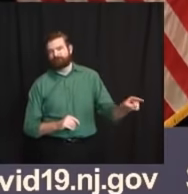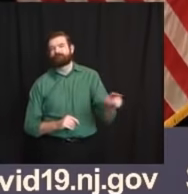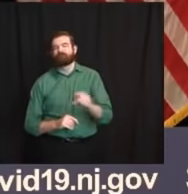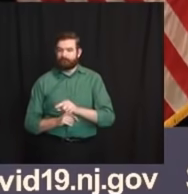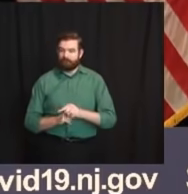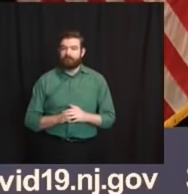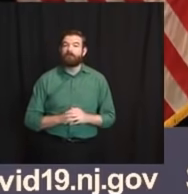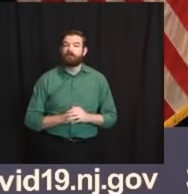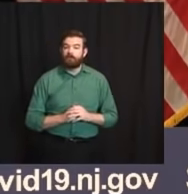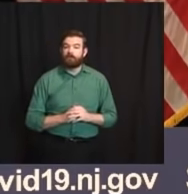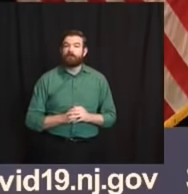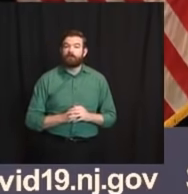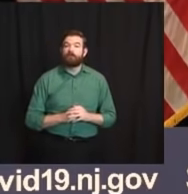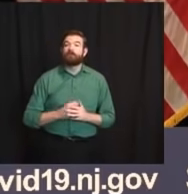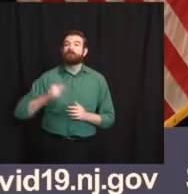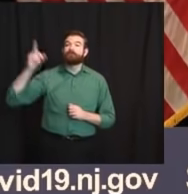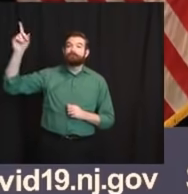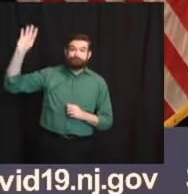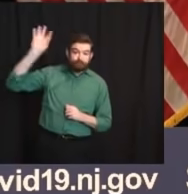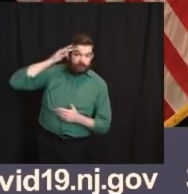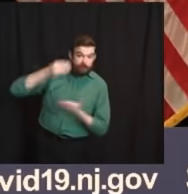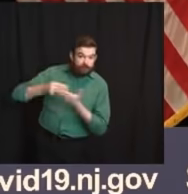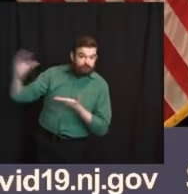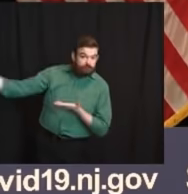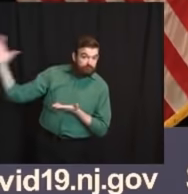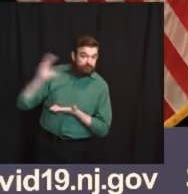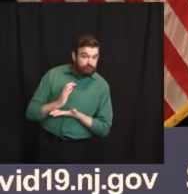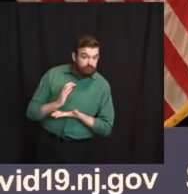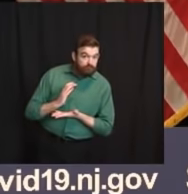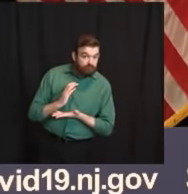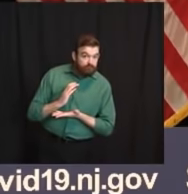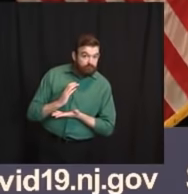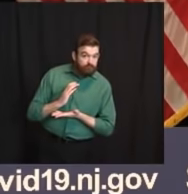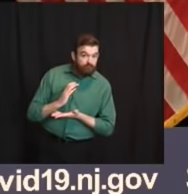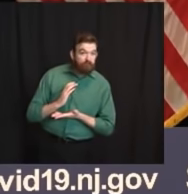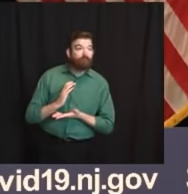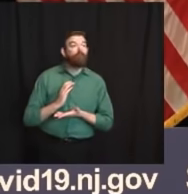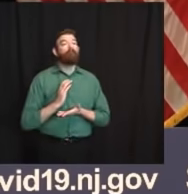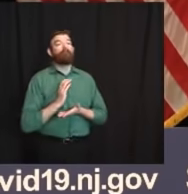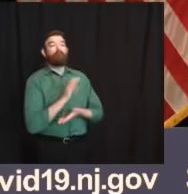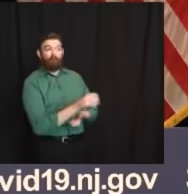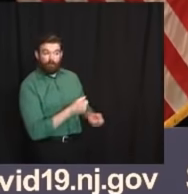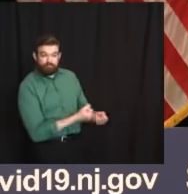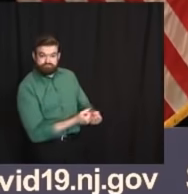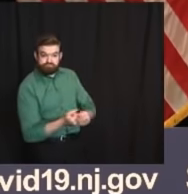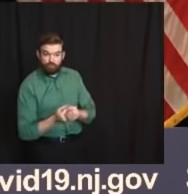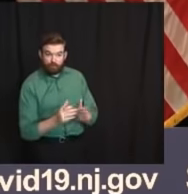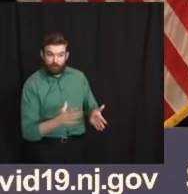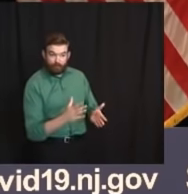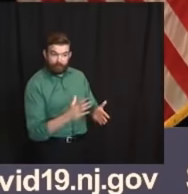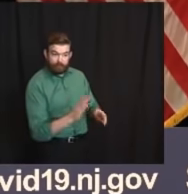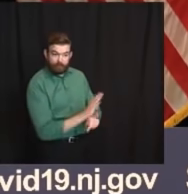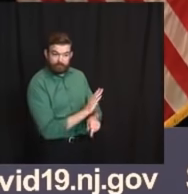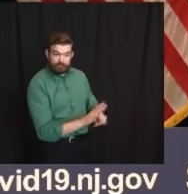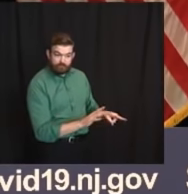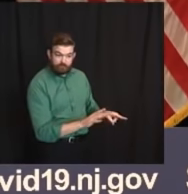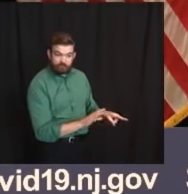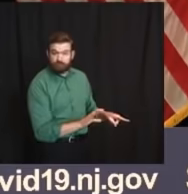slug of federal cash, both directly to small businesses, but also to states. You give them a couple of